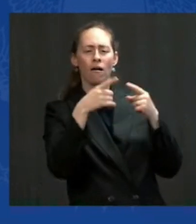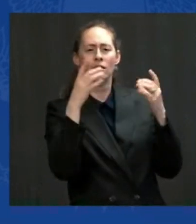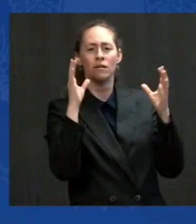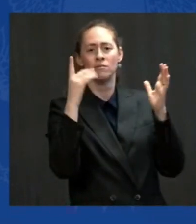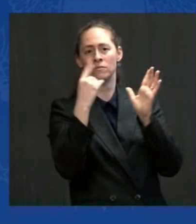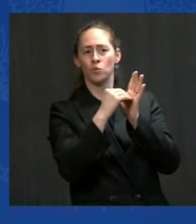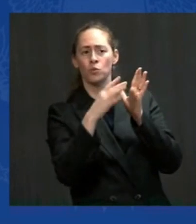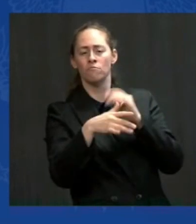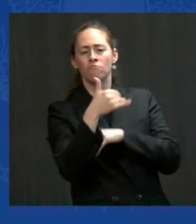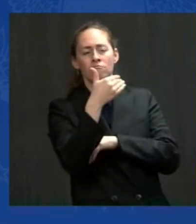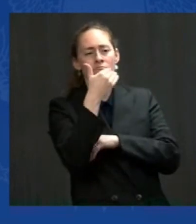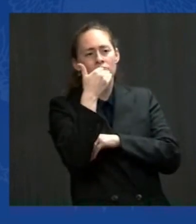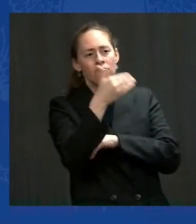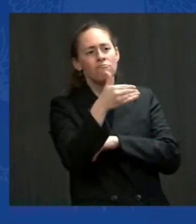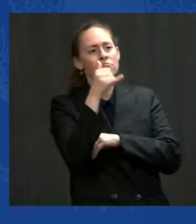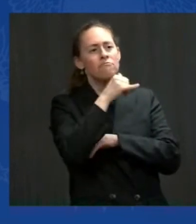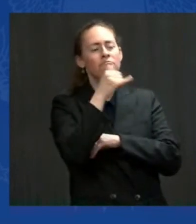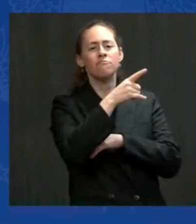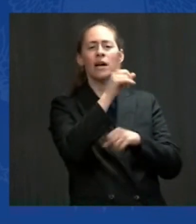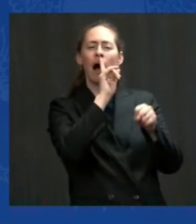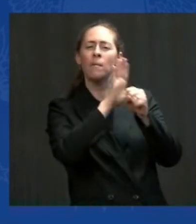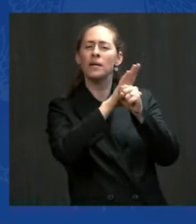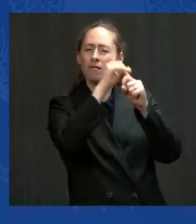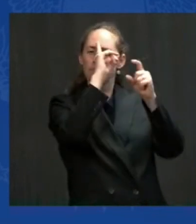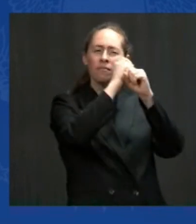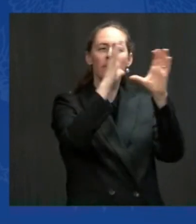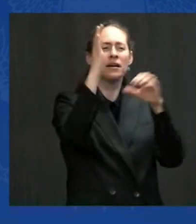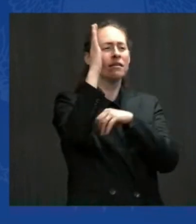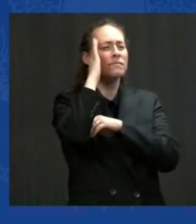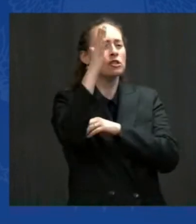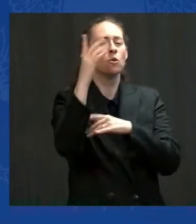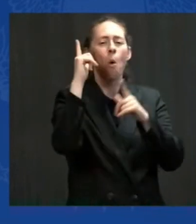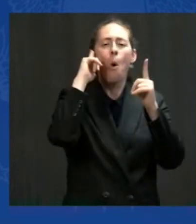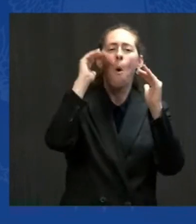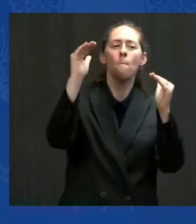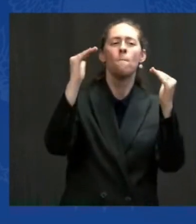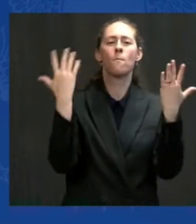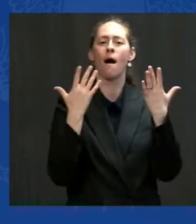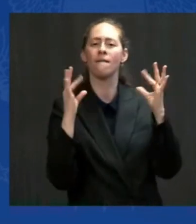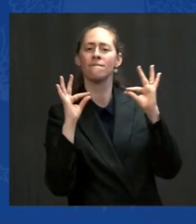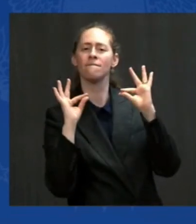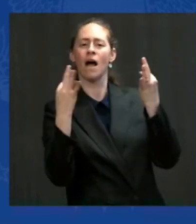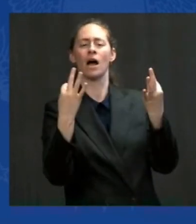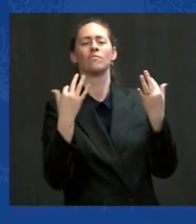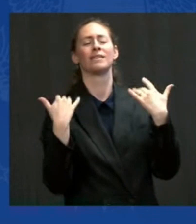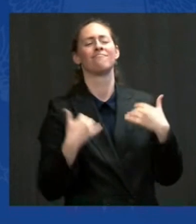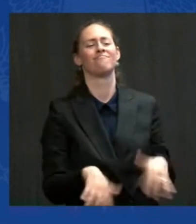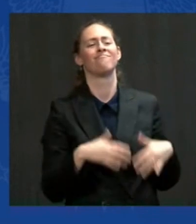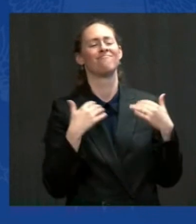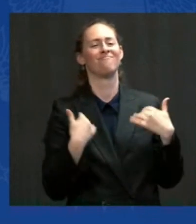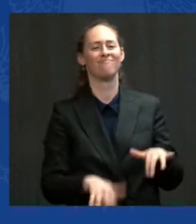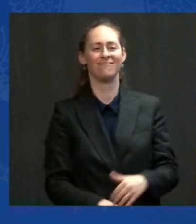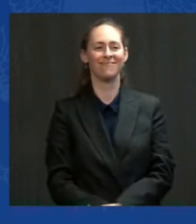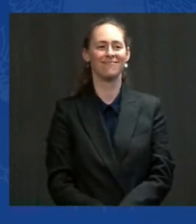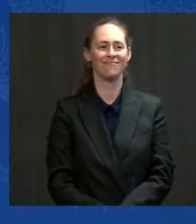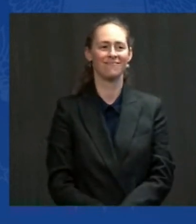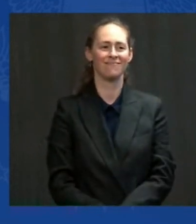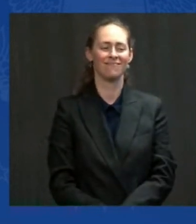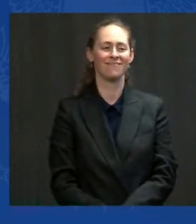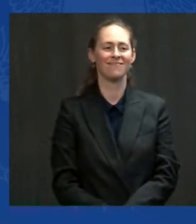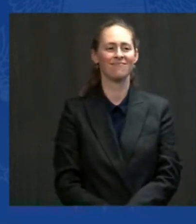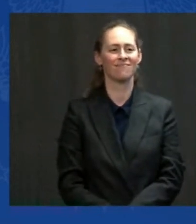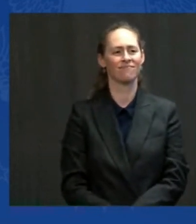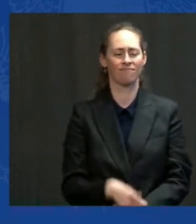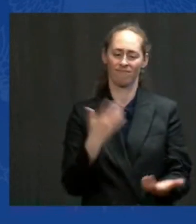new path full of hope and future for their family. I believe, like a good